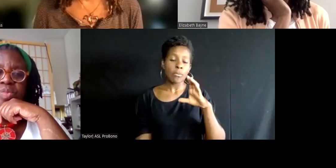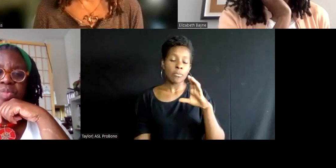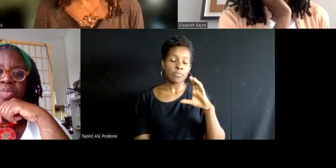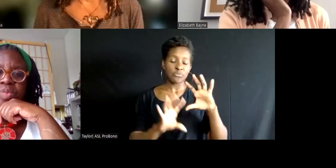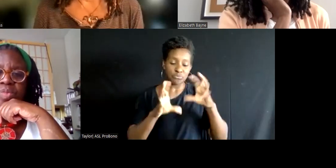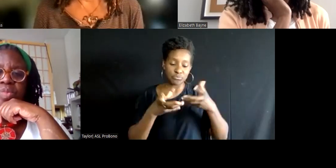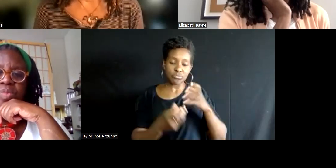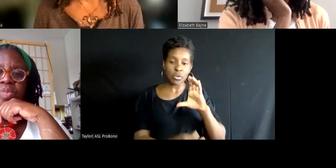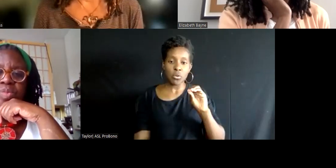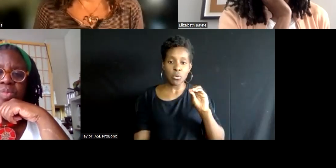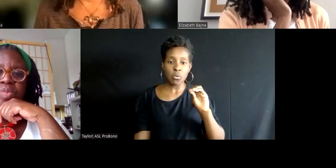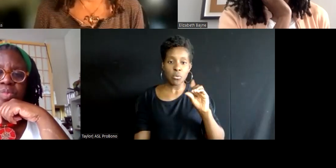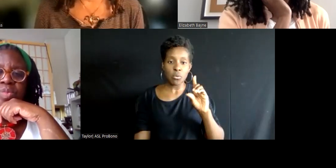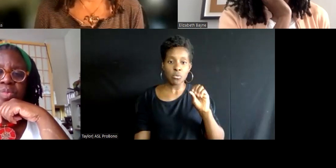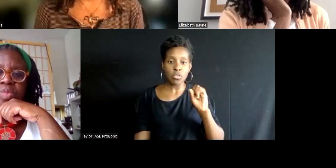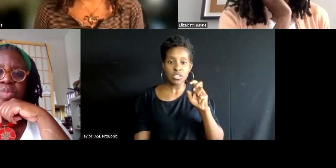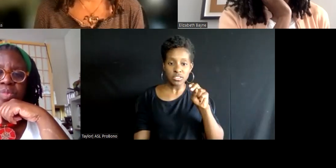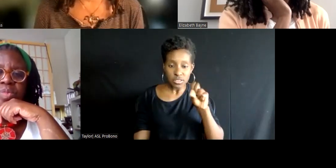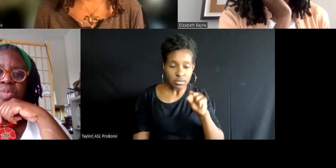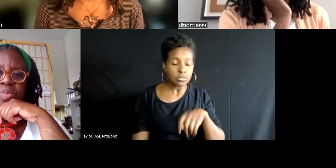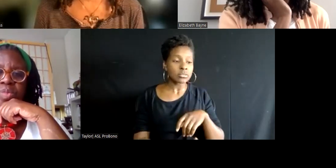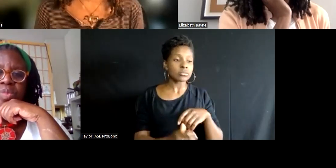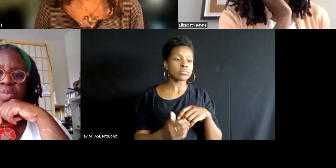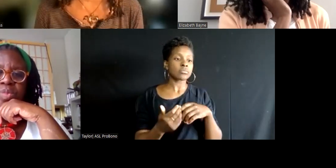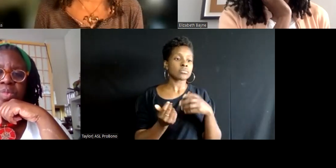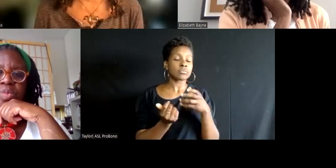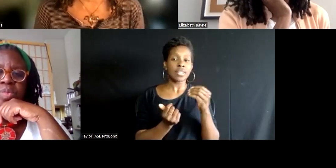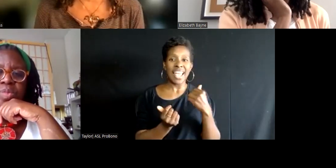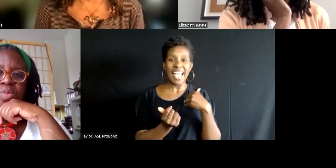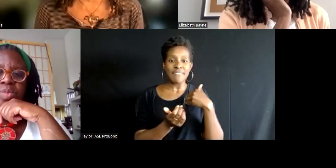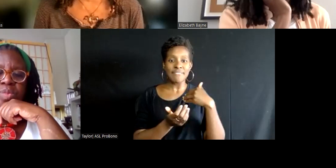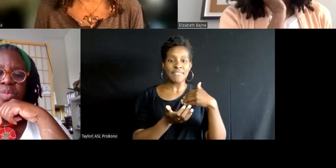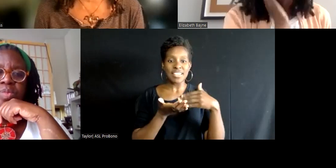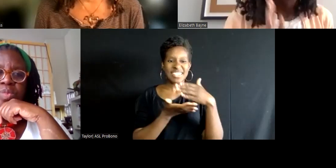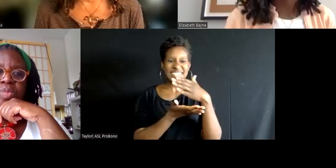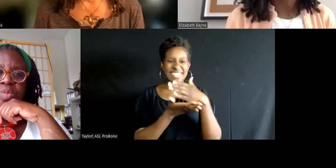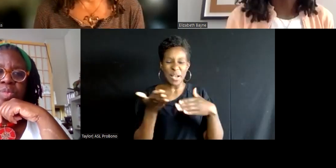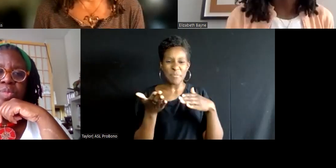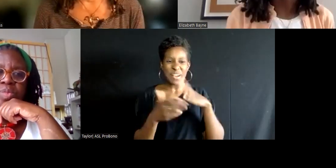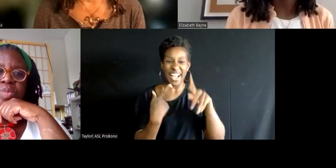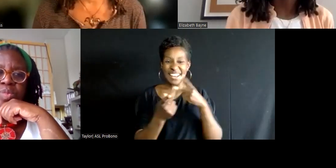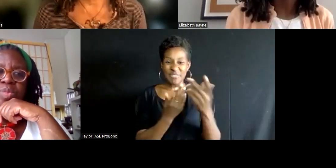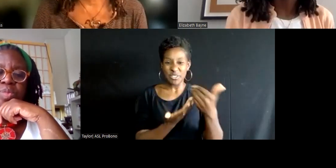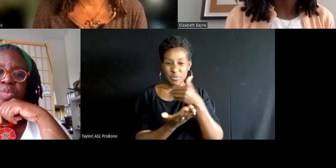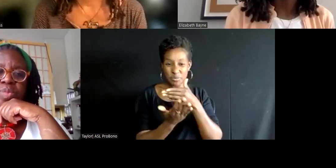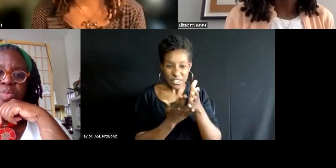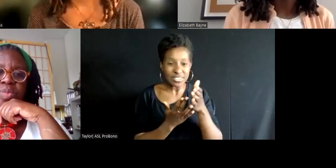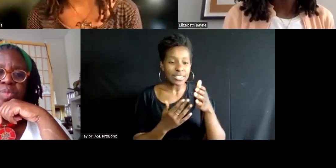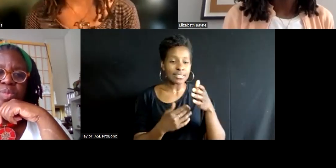groups, and to have some degree of agency that can affect